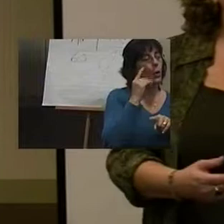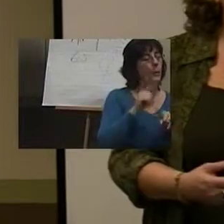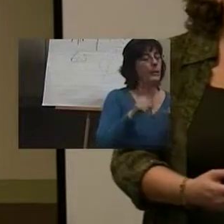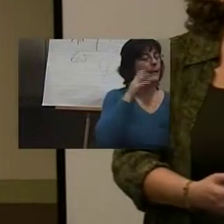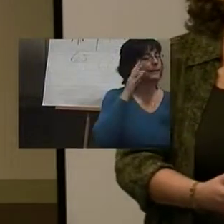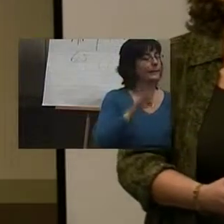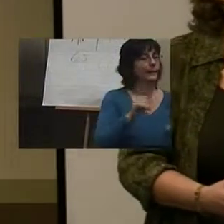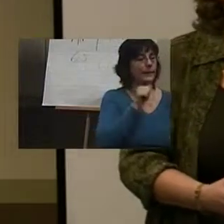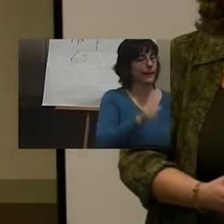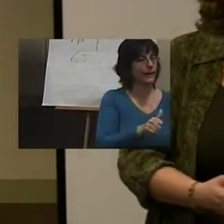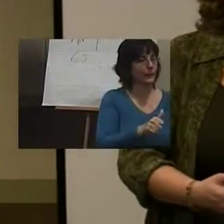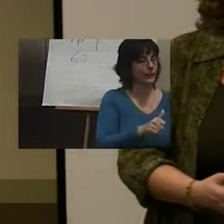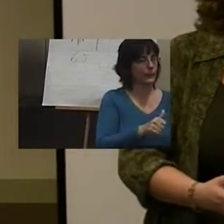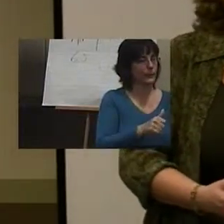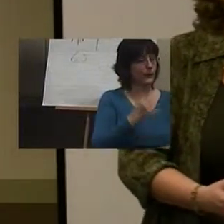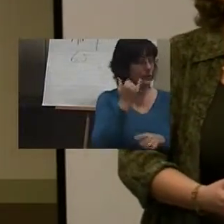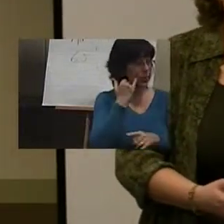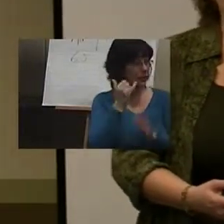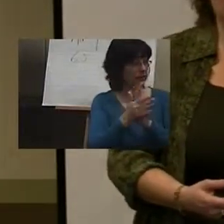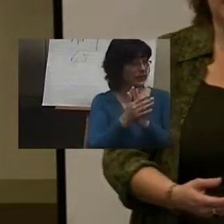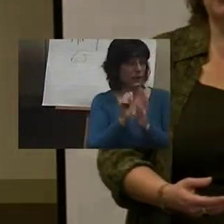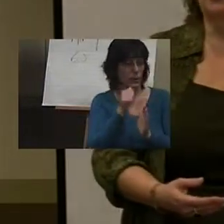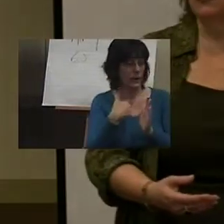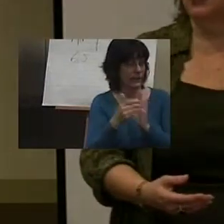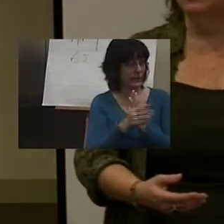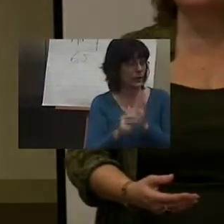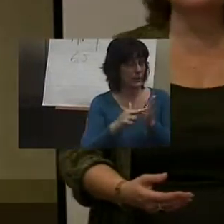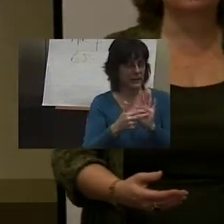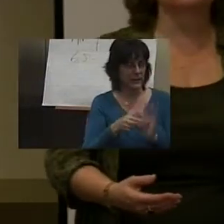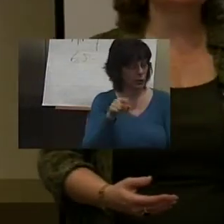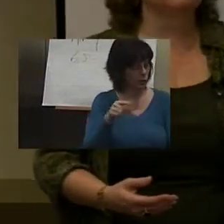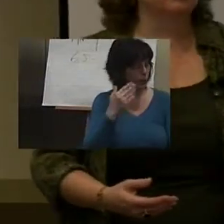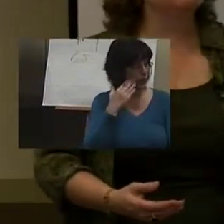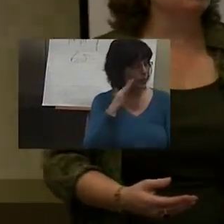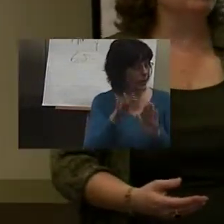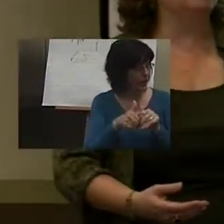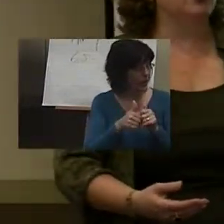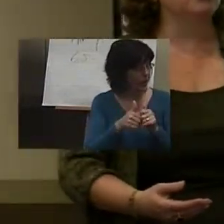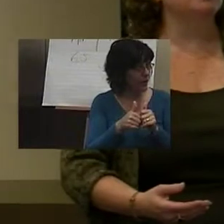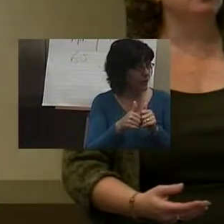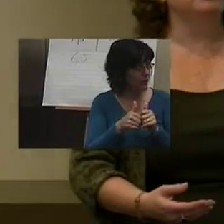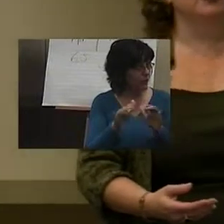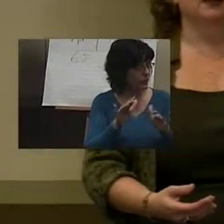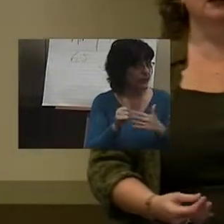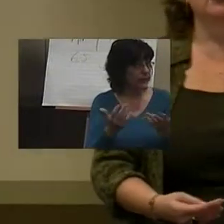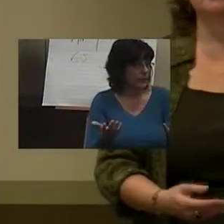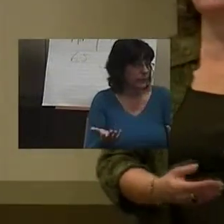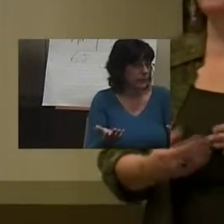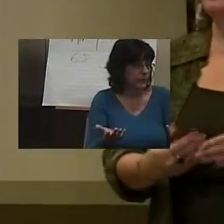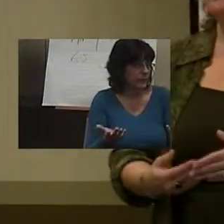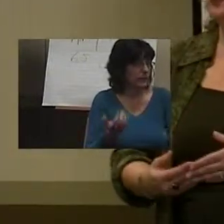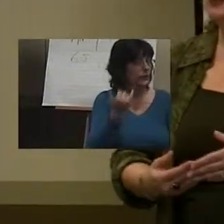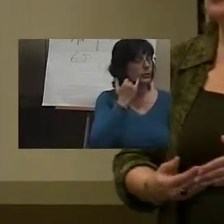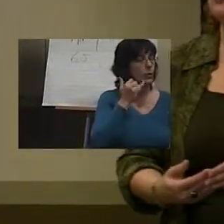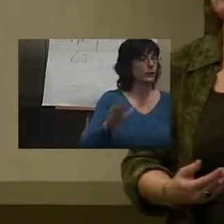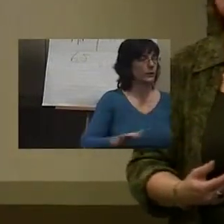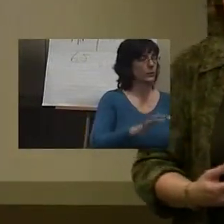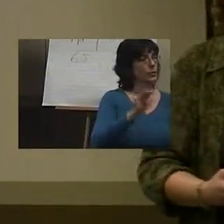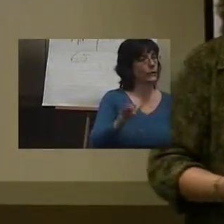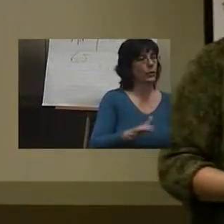if it's a skill deficit, do they know how to do it? Okay? A skill is, do they know how to do it? If it's a